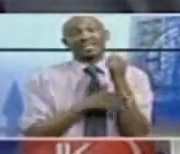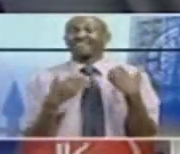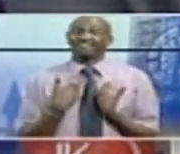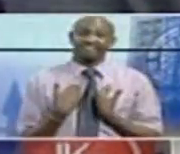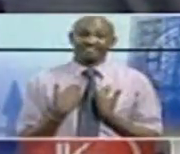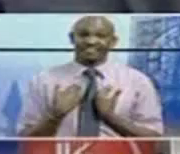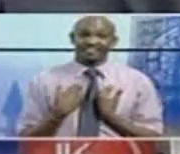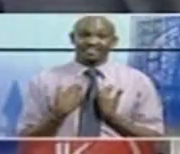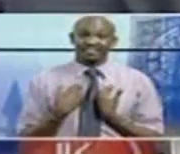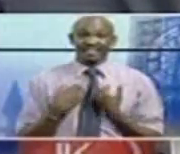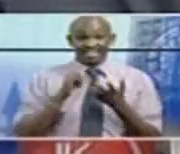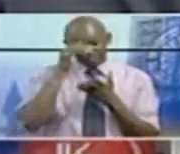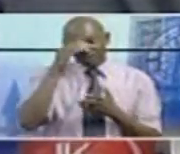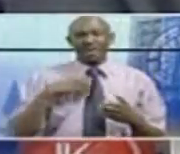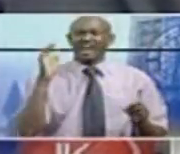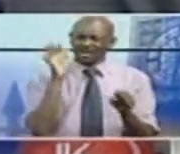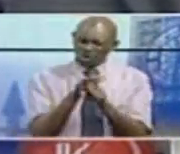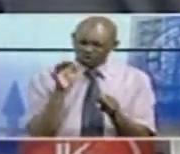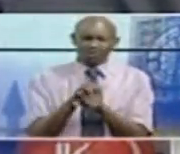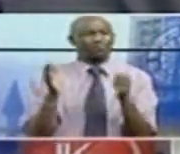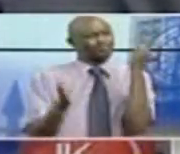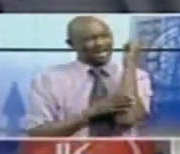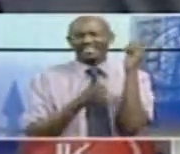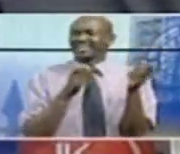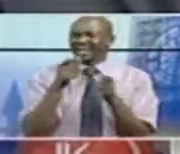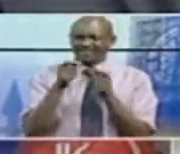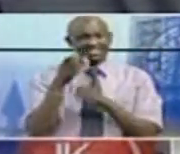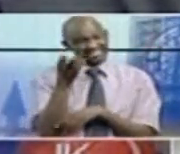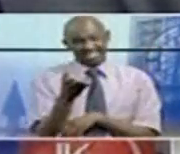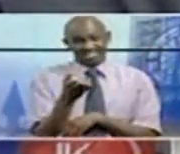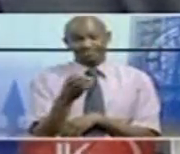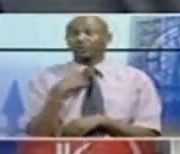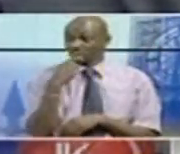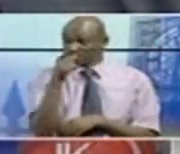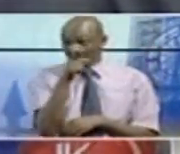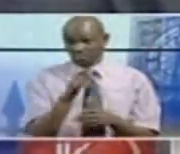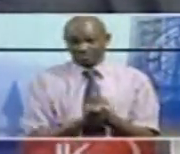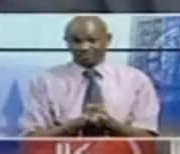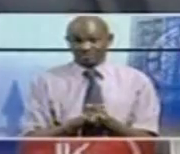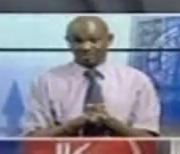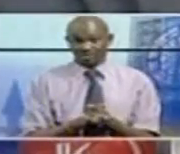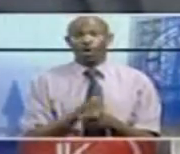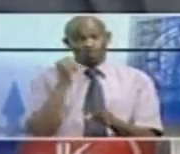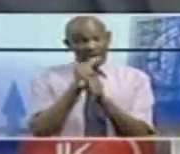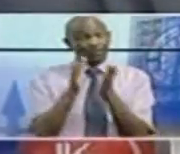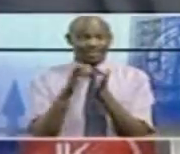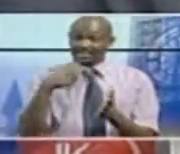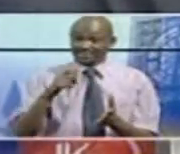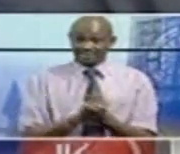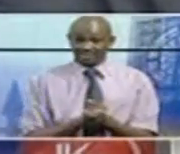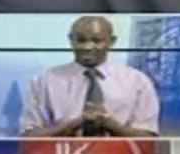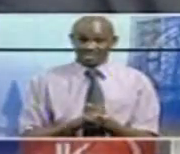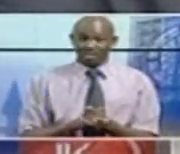why there's so much bad governance. I want to tell you, work with us.